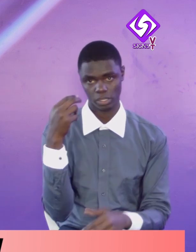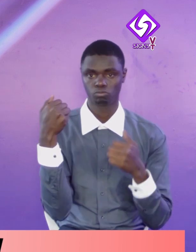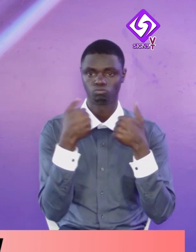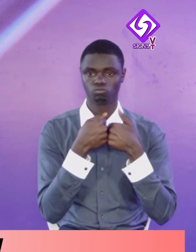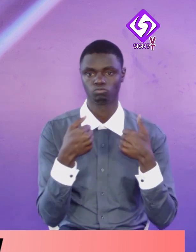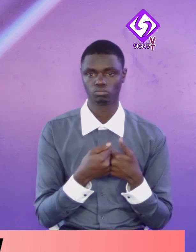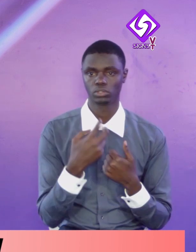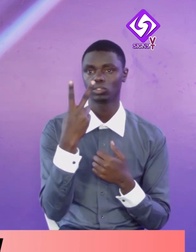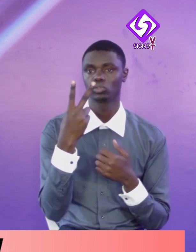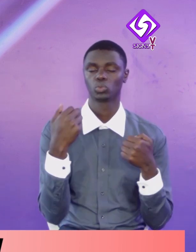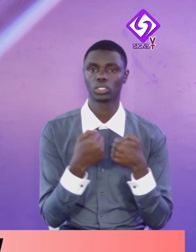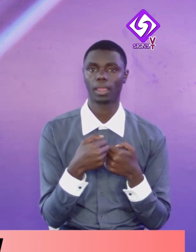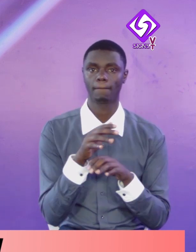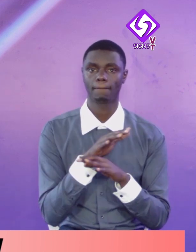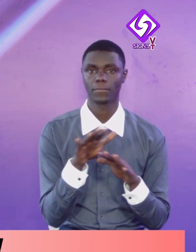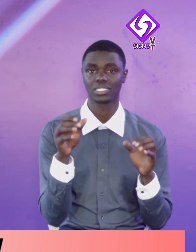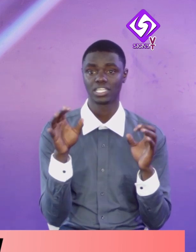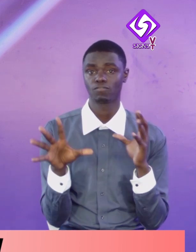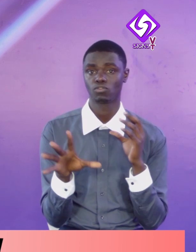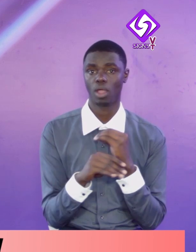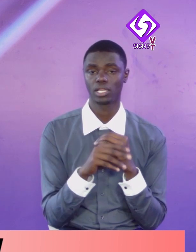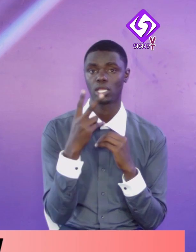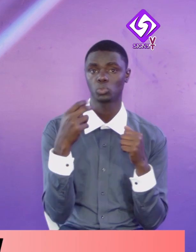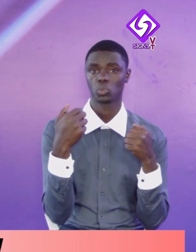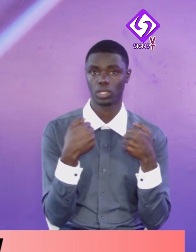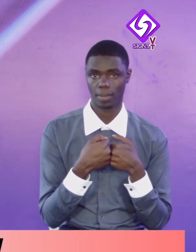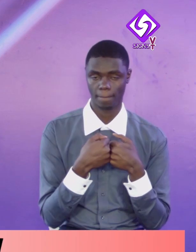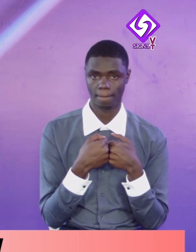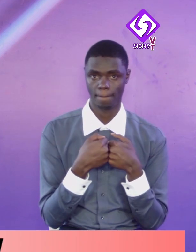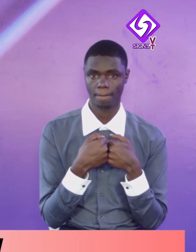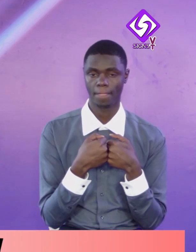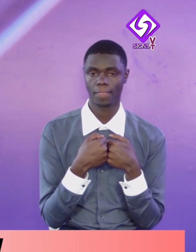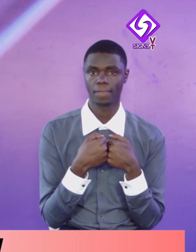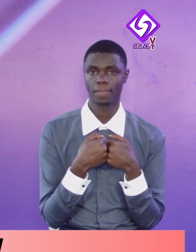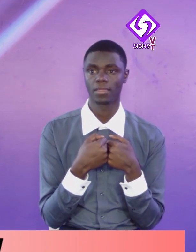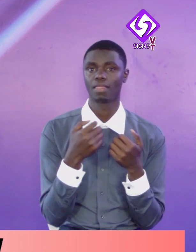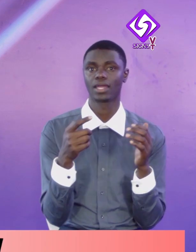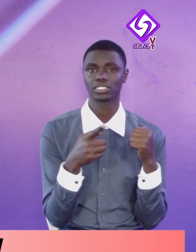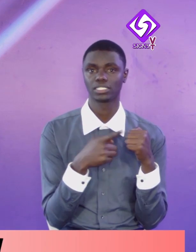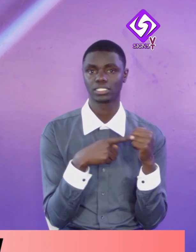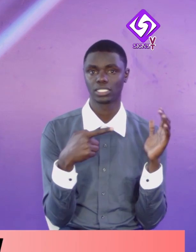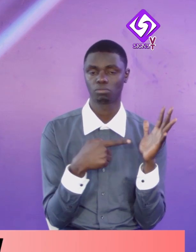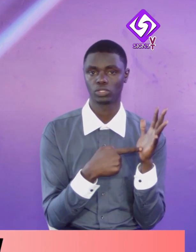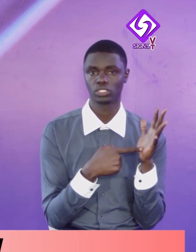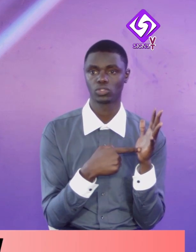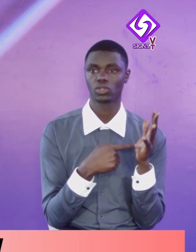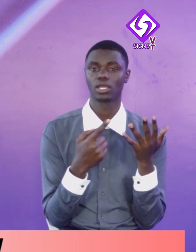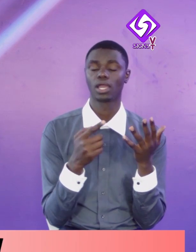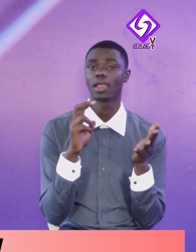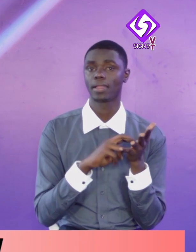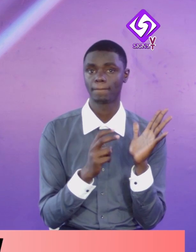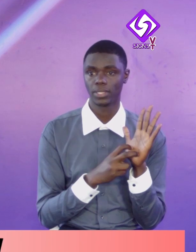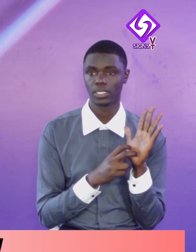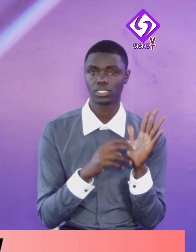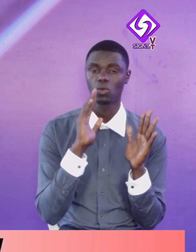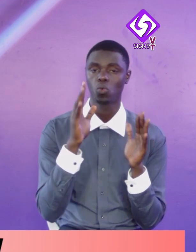2 games. Yeah. So if you add 2 games there, that is 6 points. So it means they will